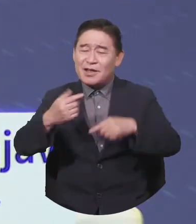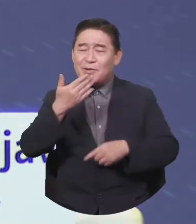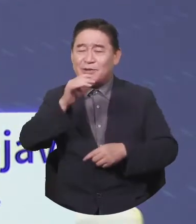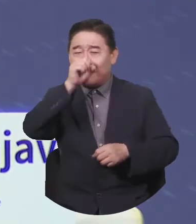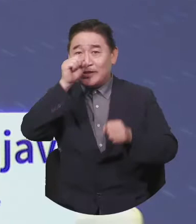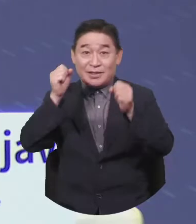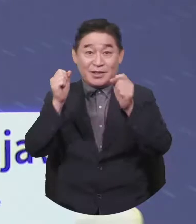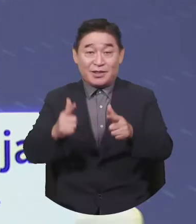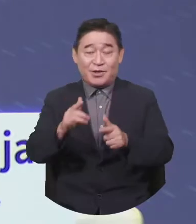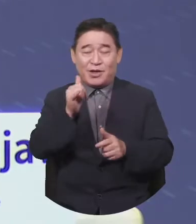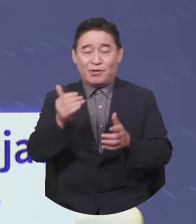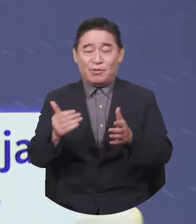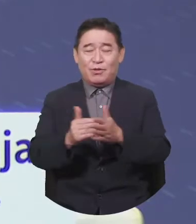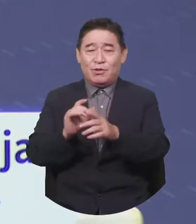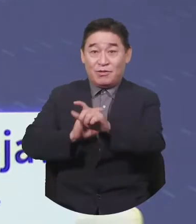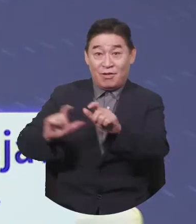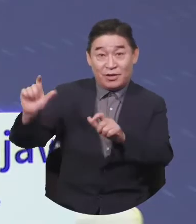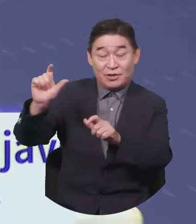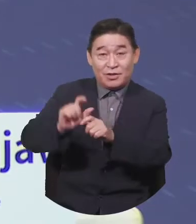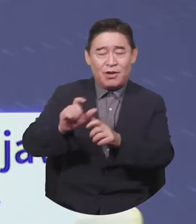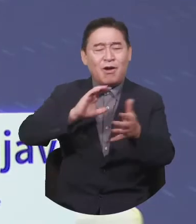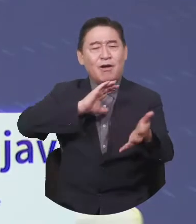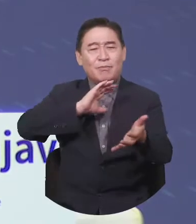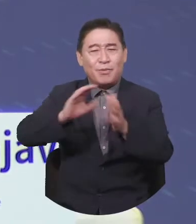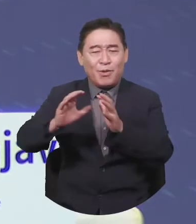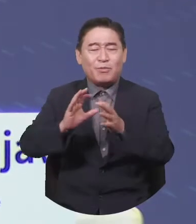rebuild the much eroded